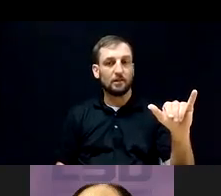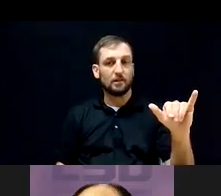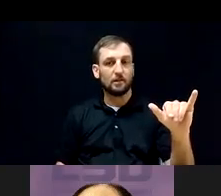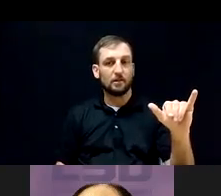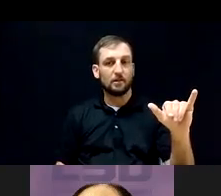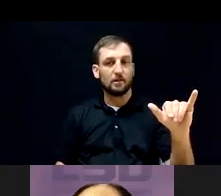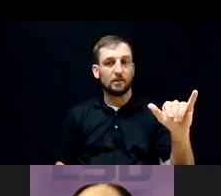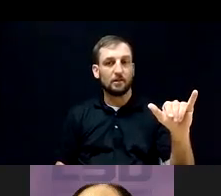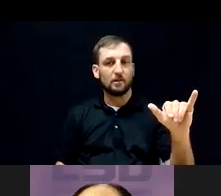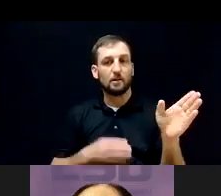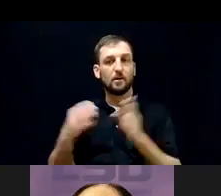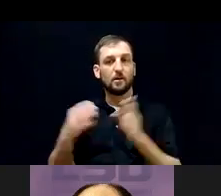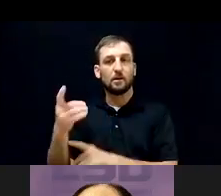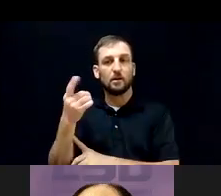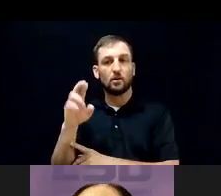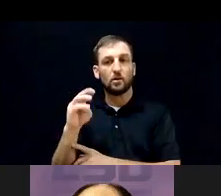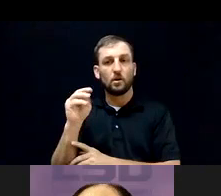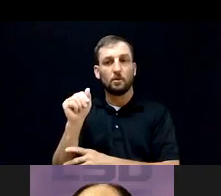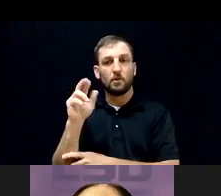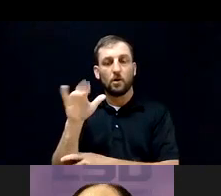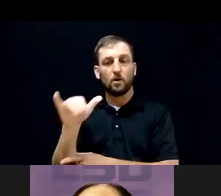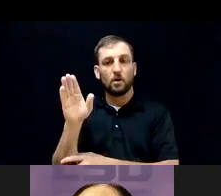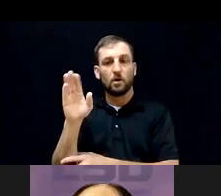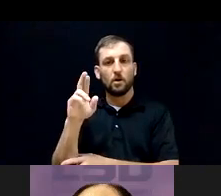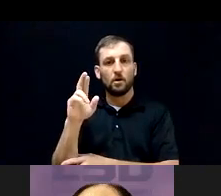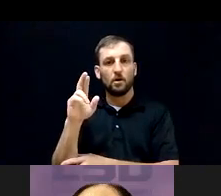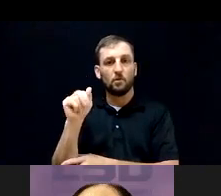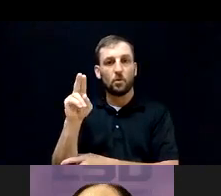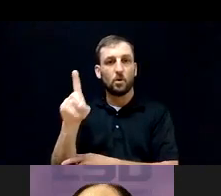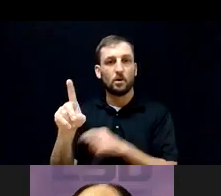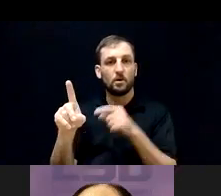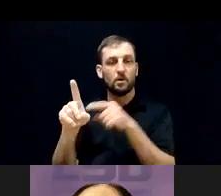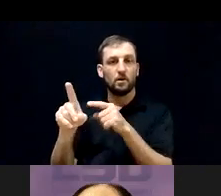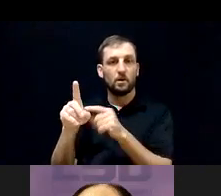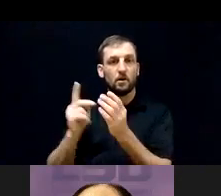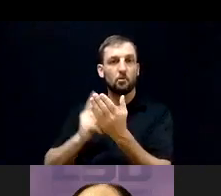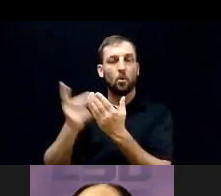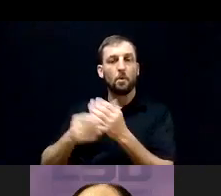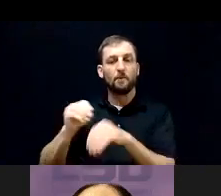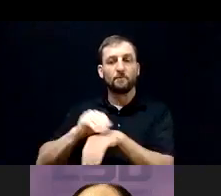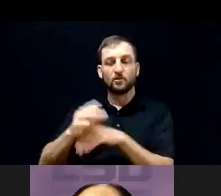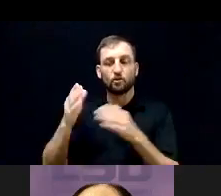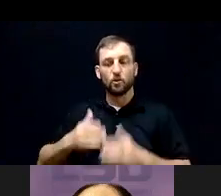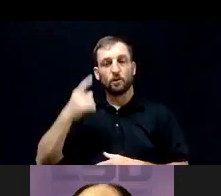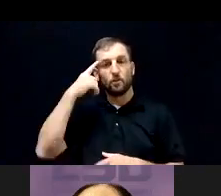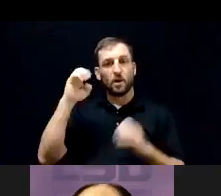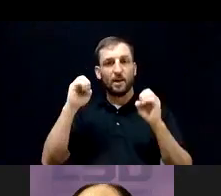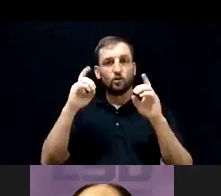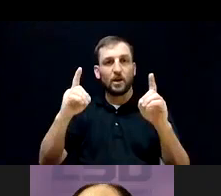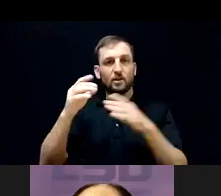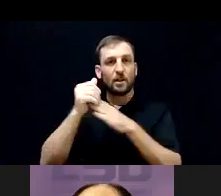And here is Dr. Mary Breaud. Dr. Mary Breaud is the program advisor for the Educational